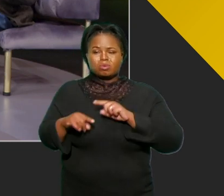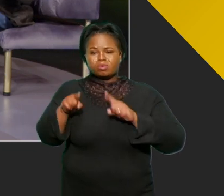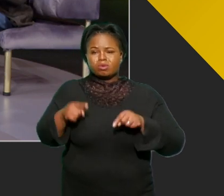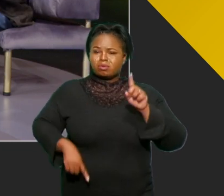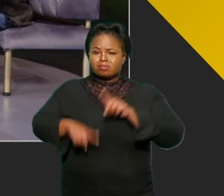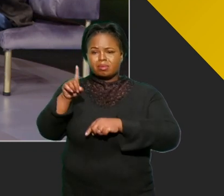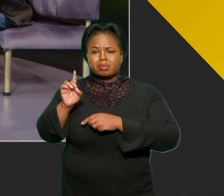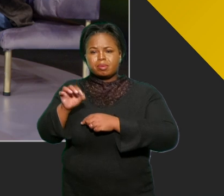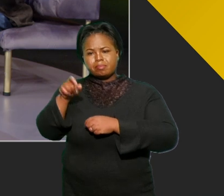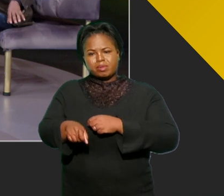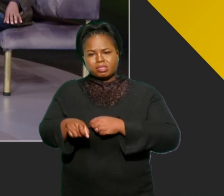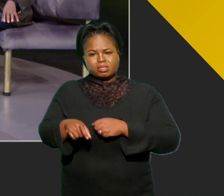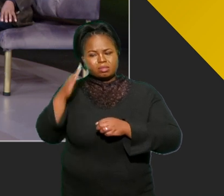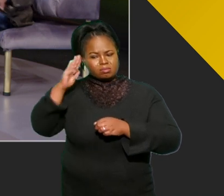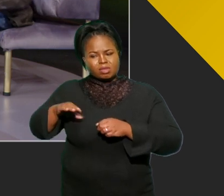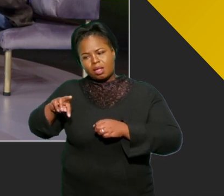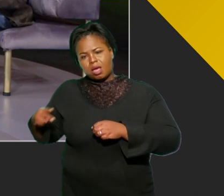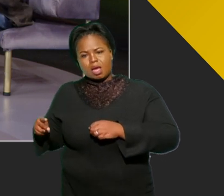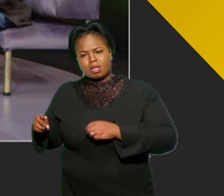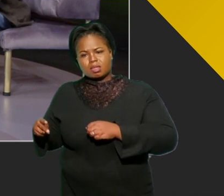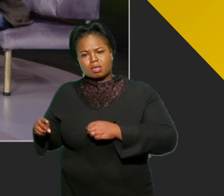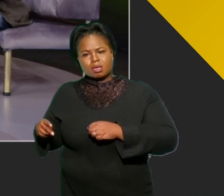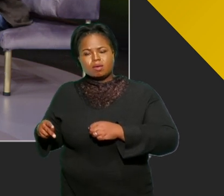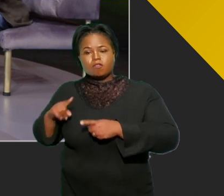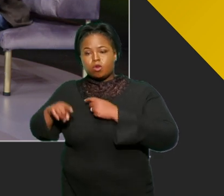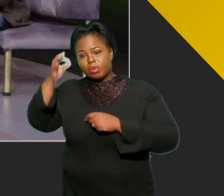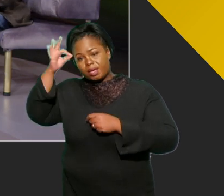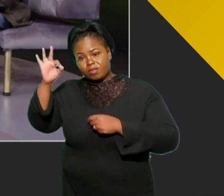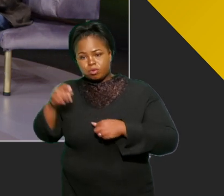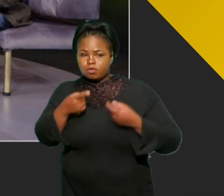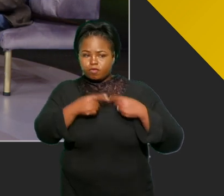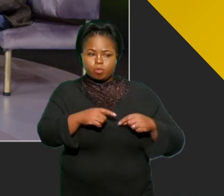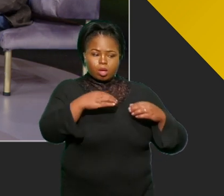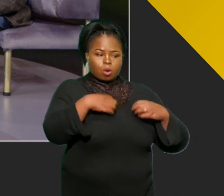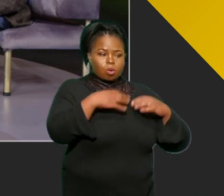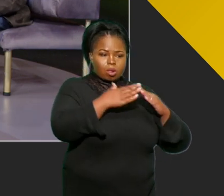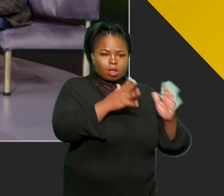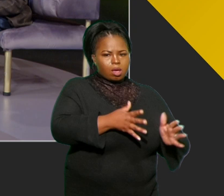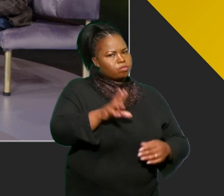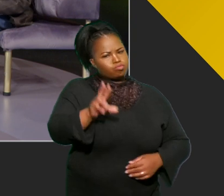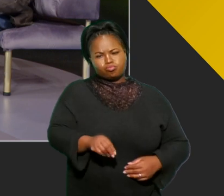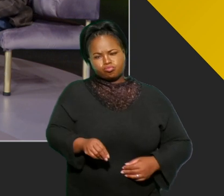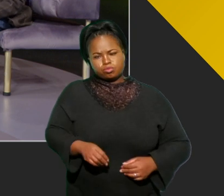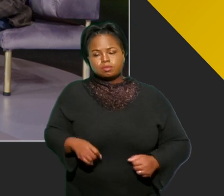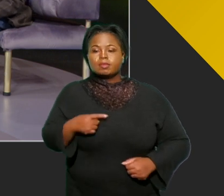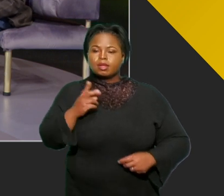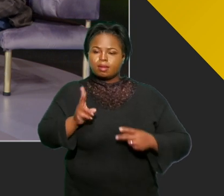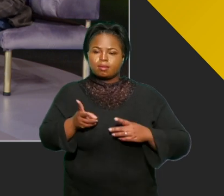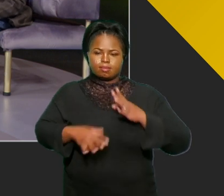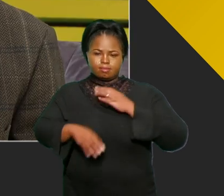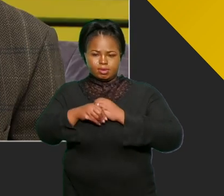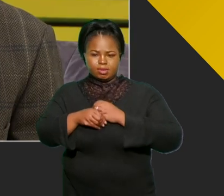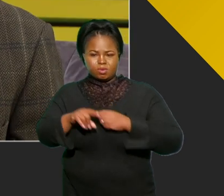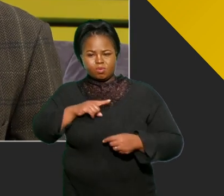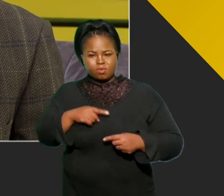done without an alternative accommodation. From government. From the landlord. The government. Okay. You see, let me tell you, in addition to that, we've